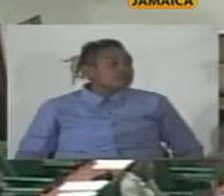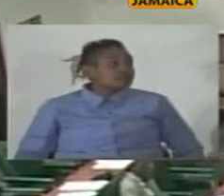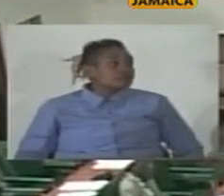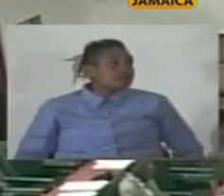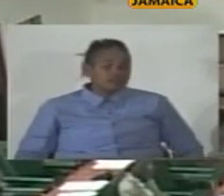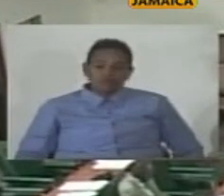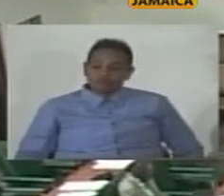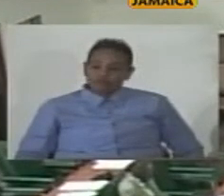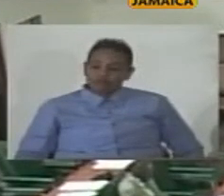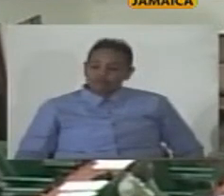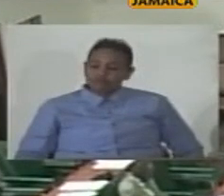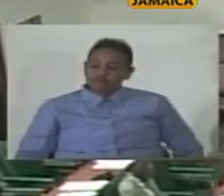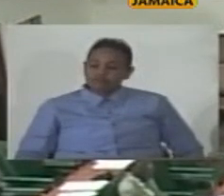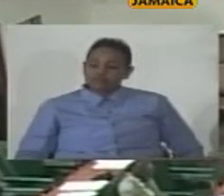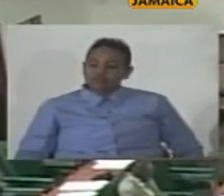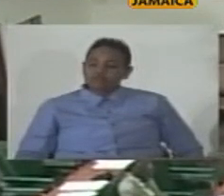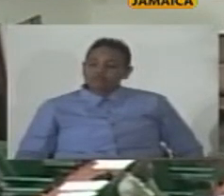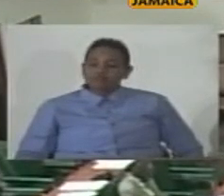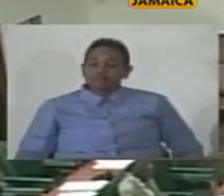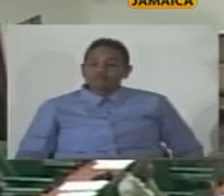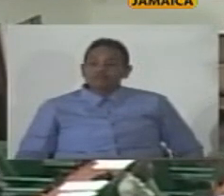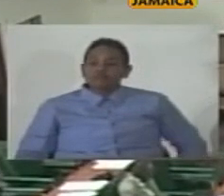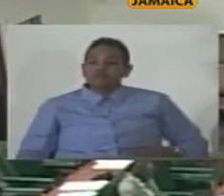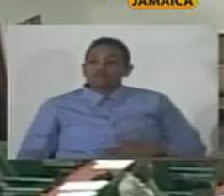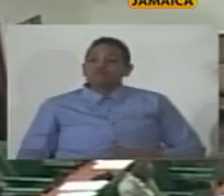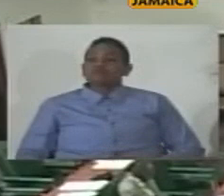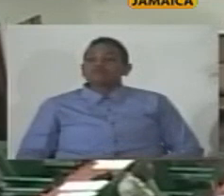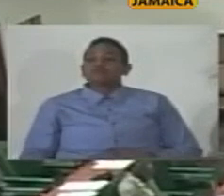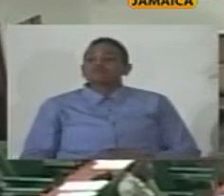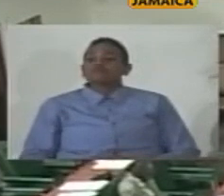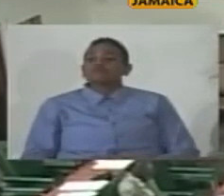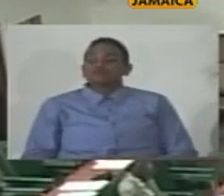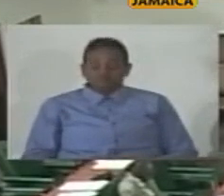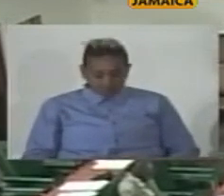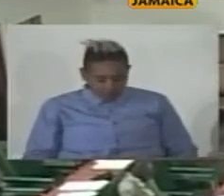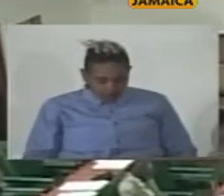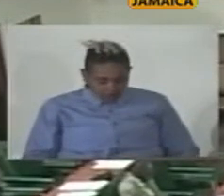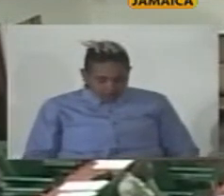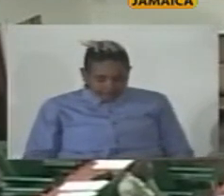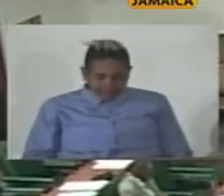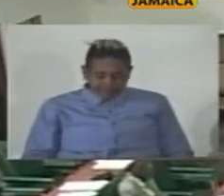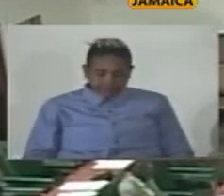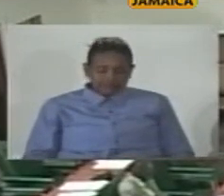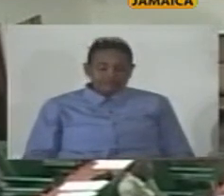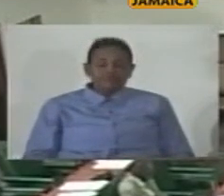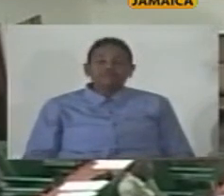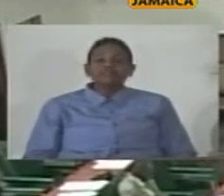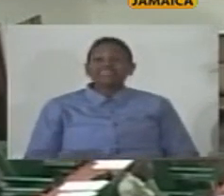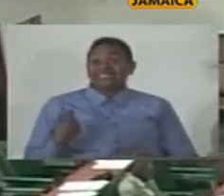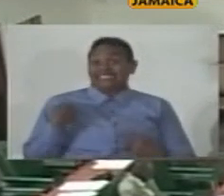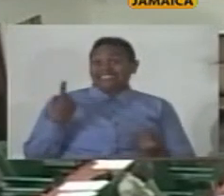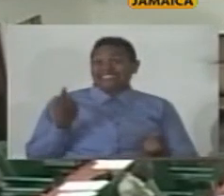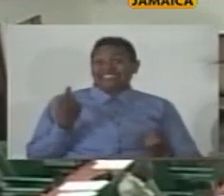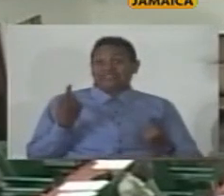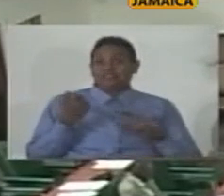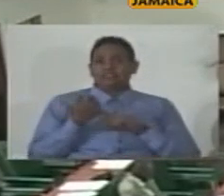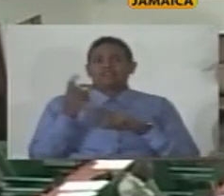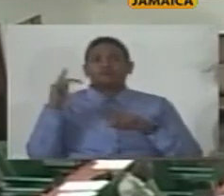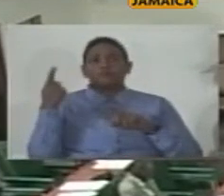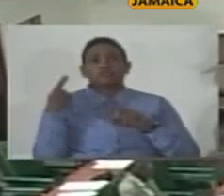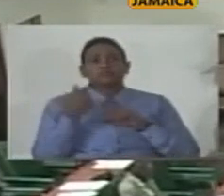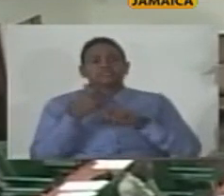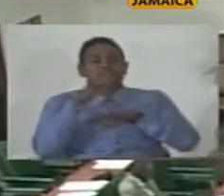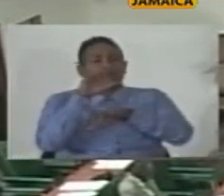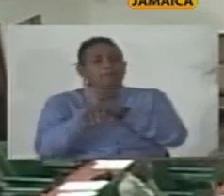Mr. Speaker, I want to ask specifically, since the principal's appointment in